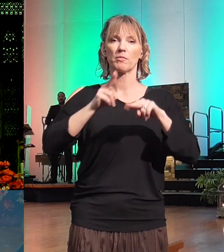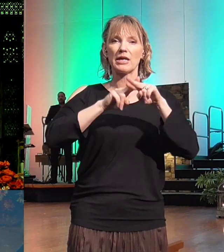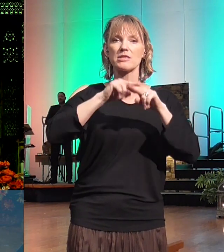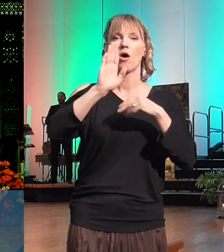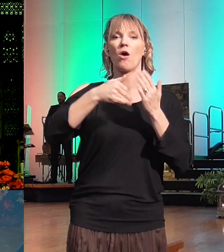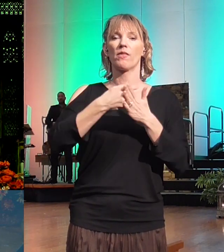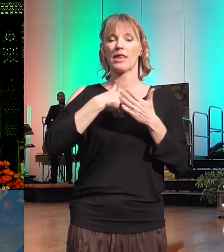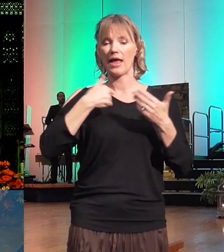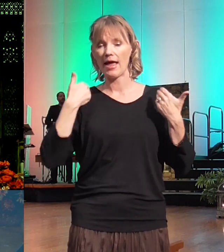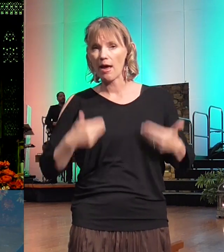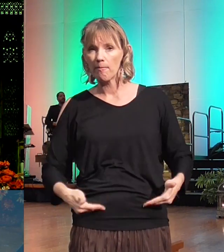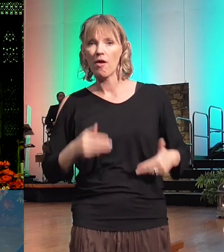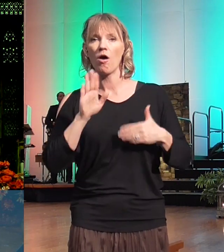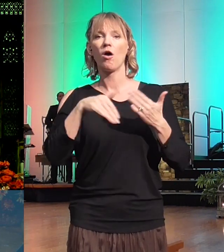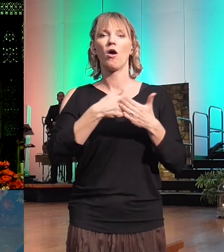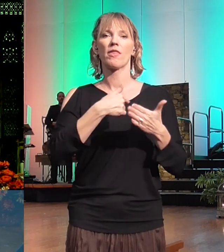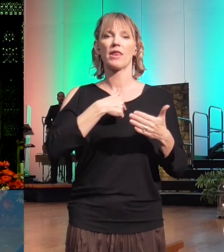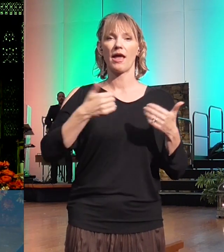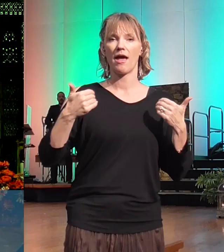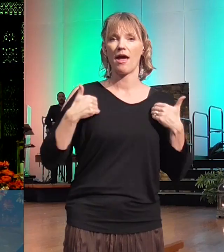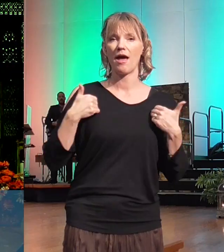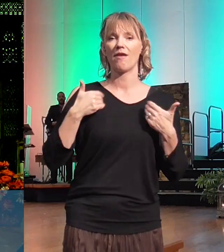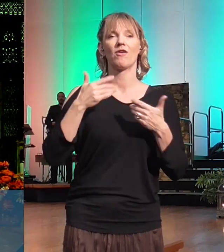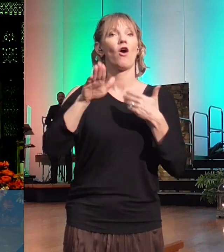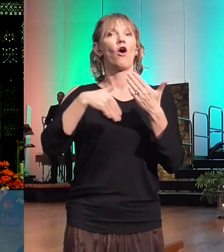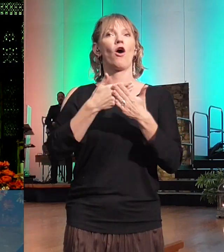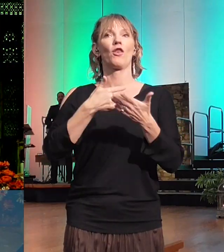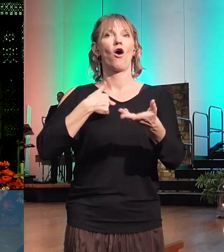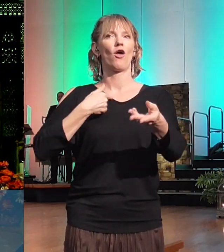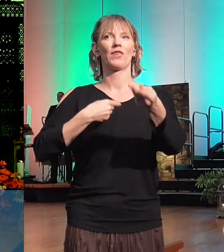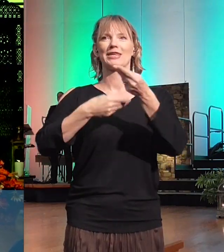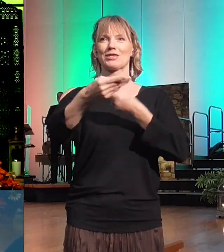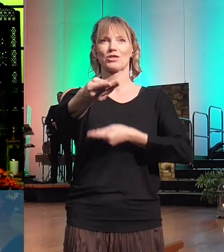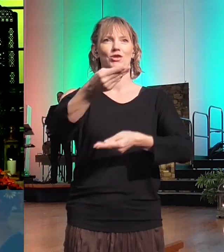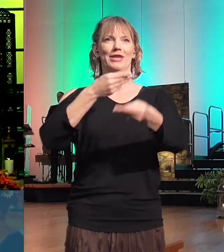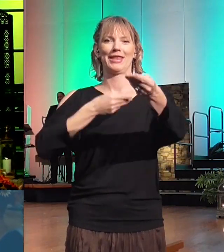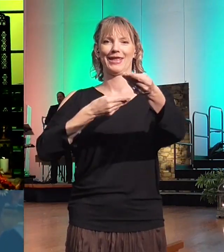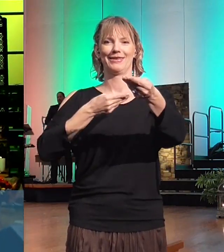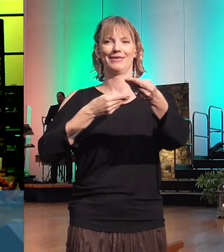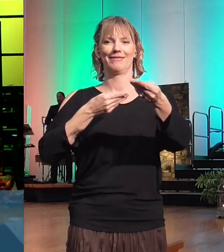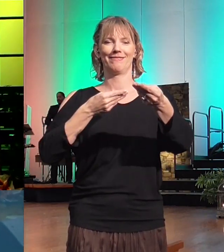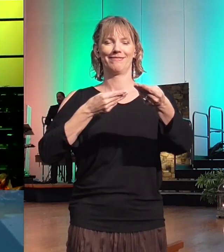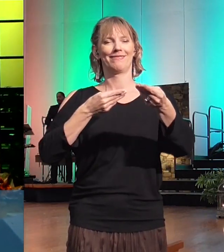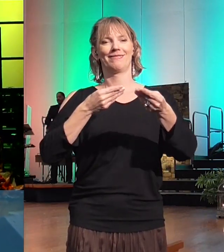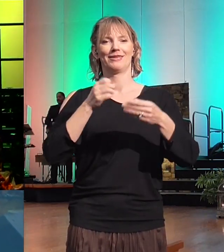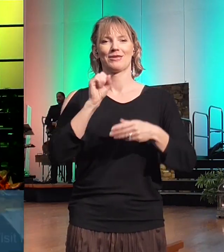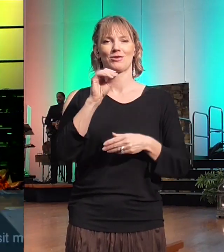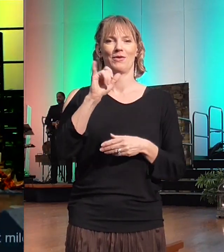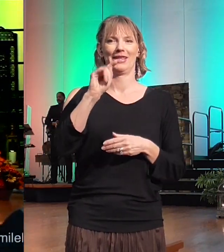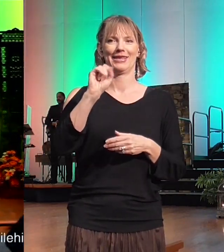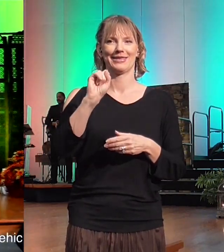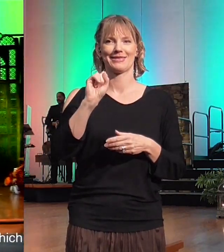all that I am, all that I circulate, and all that I have. And so it is.